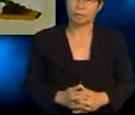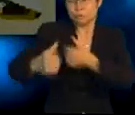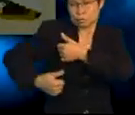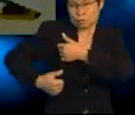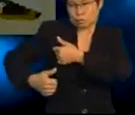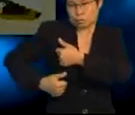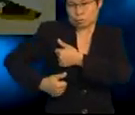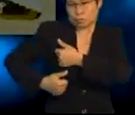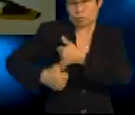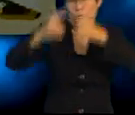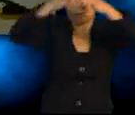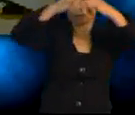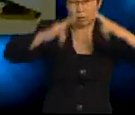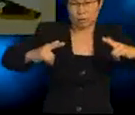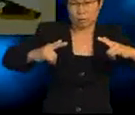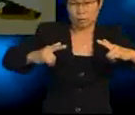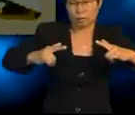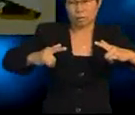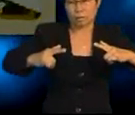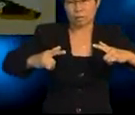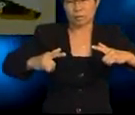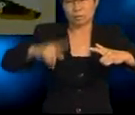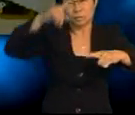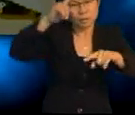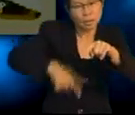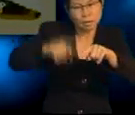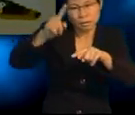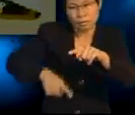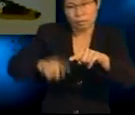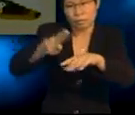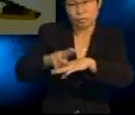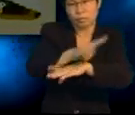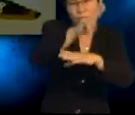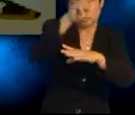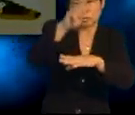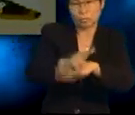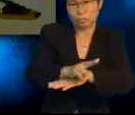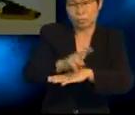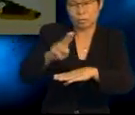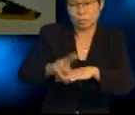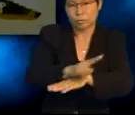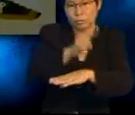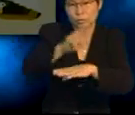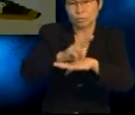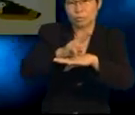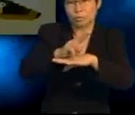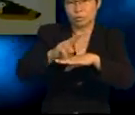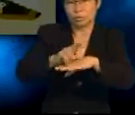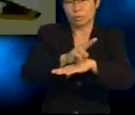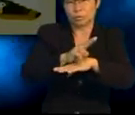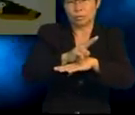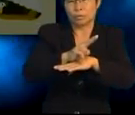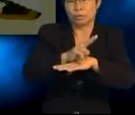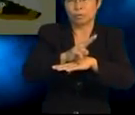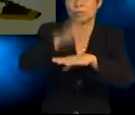Soldiers who build trenches in hilly areas should not use zinc sheets as shelter from